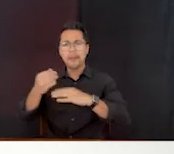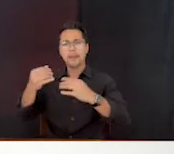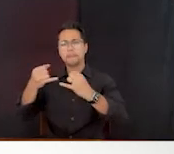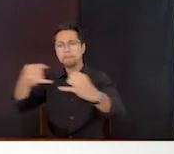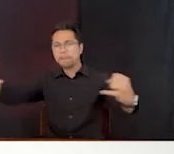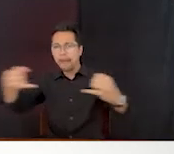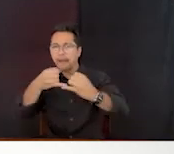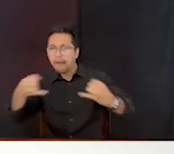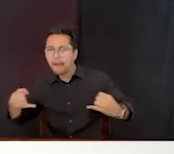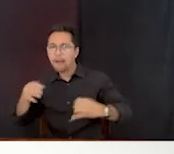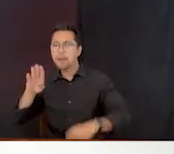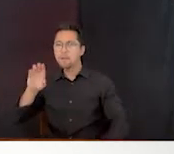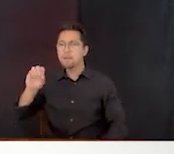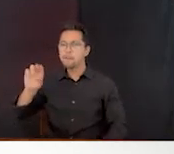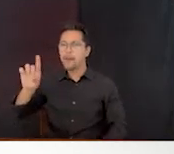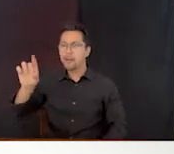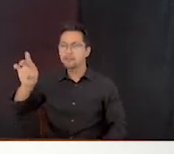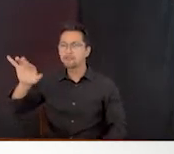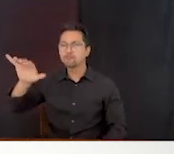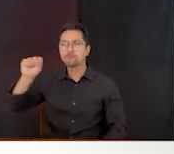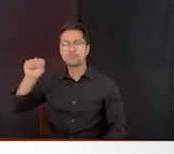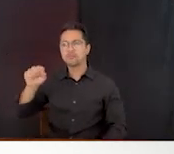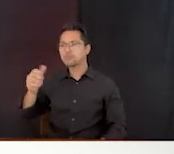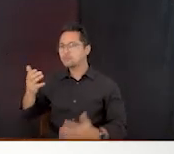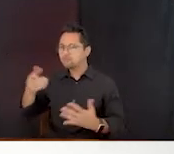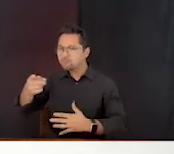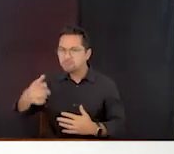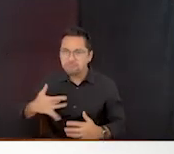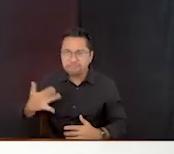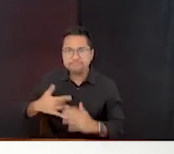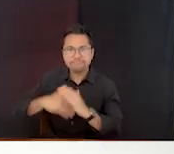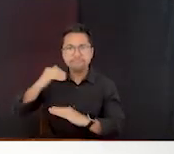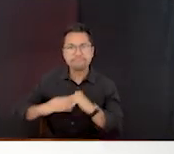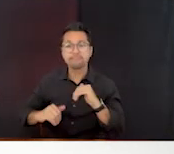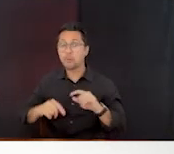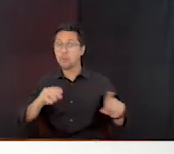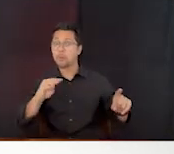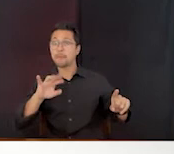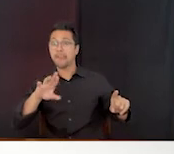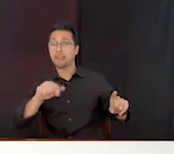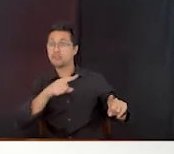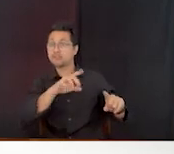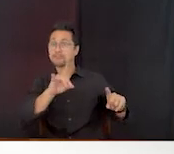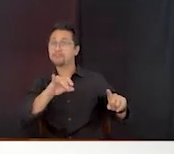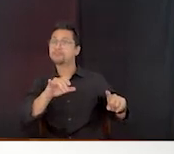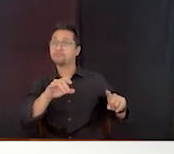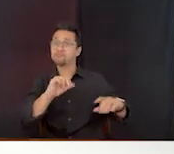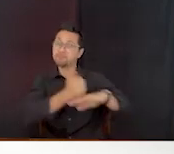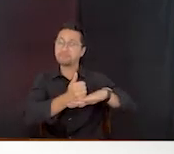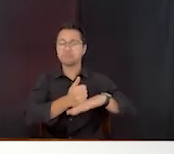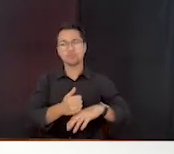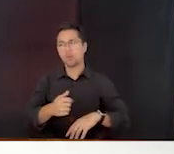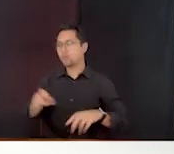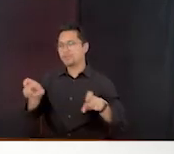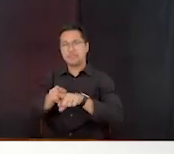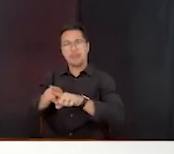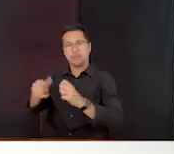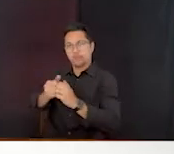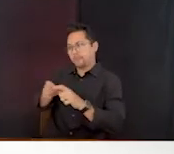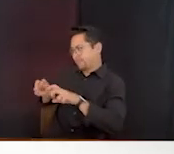with is something that Mira had to deal with as well, but in her own unique way, just as all of our